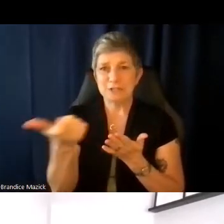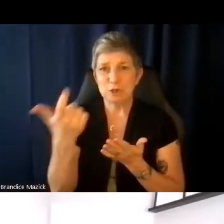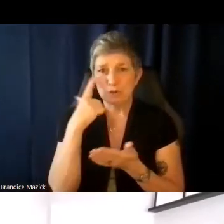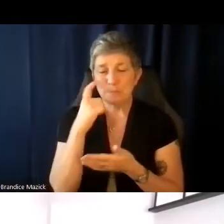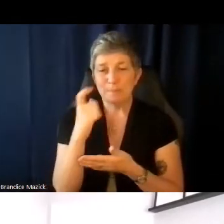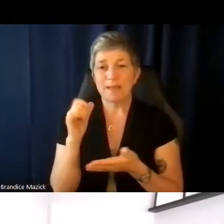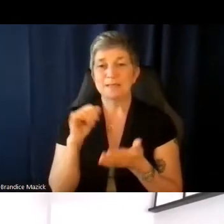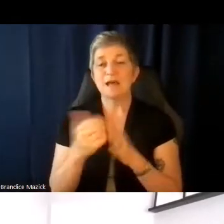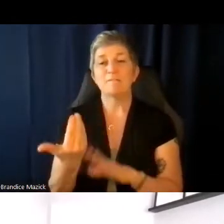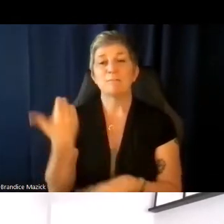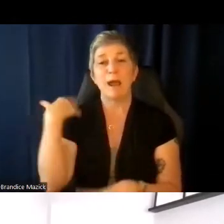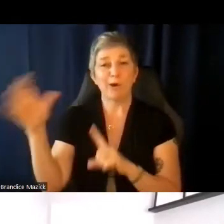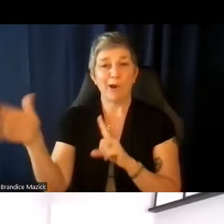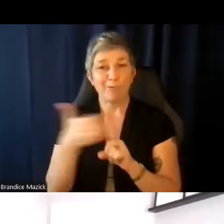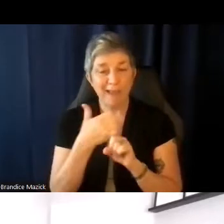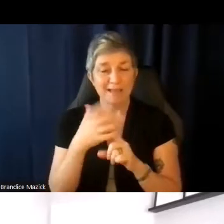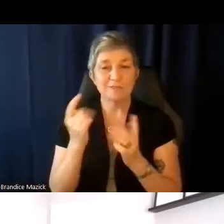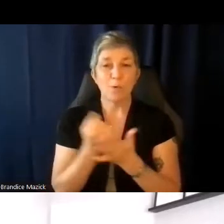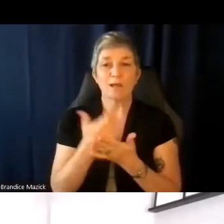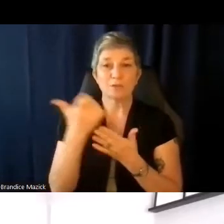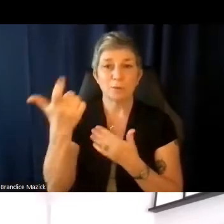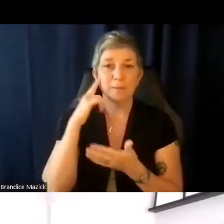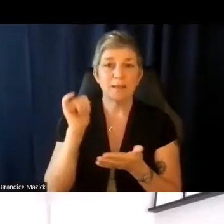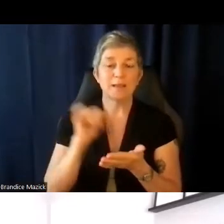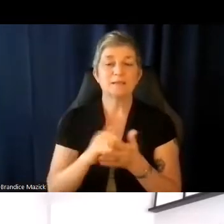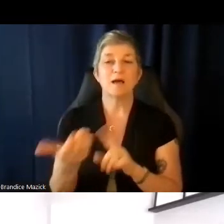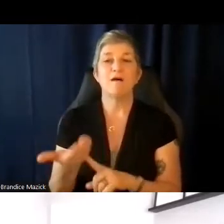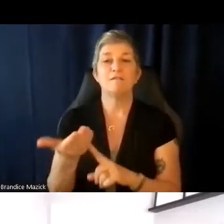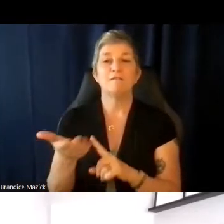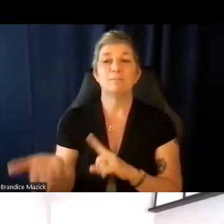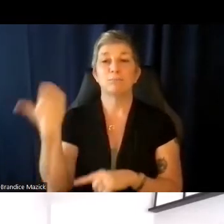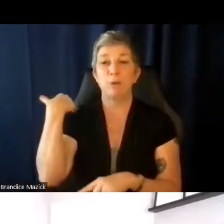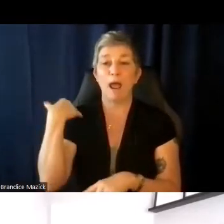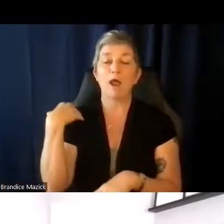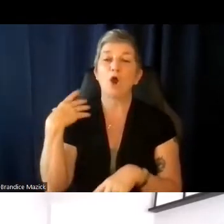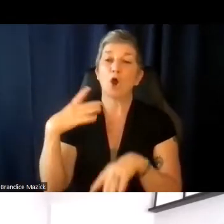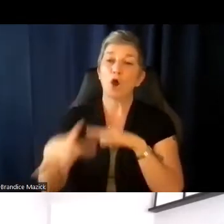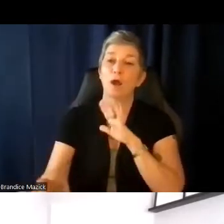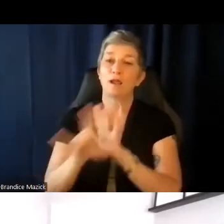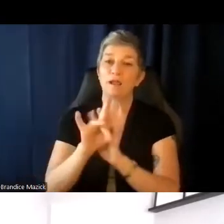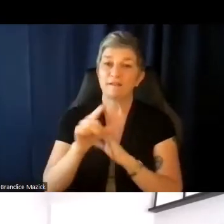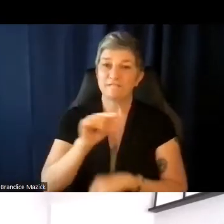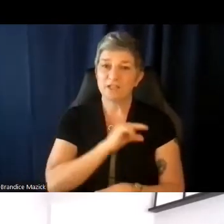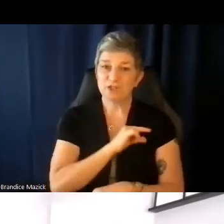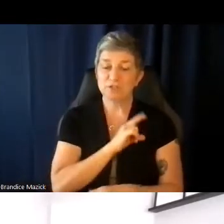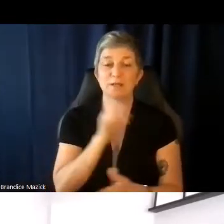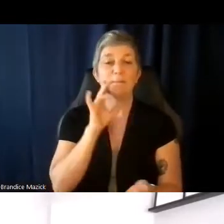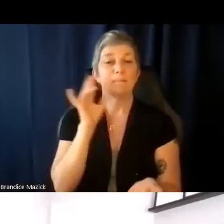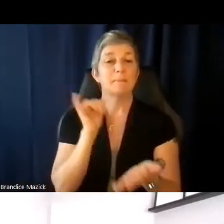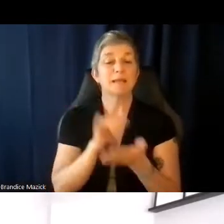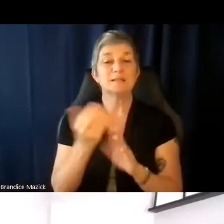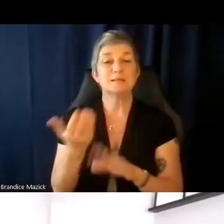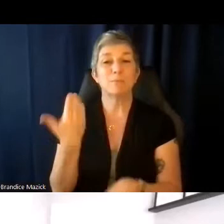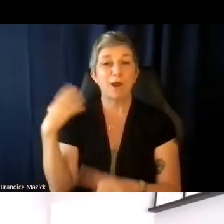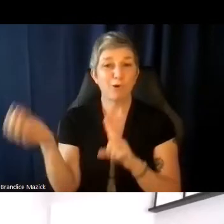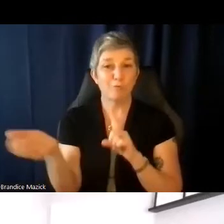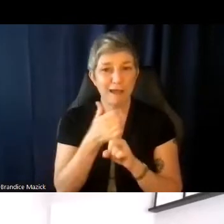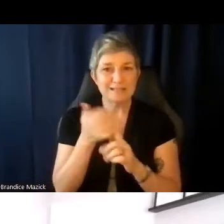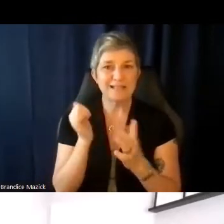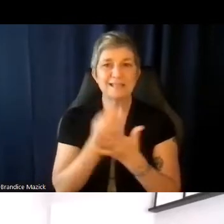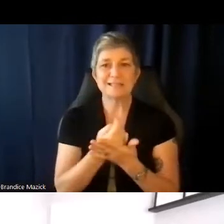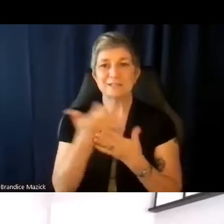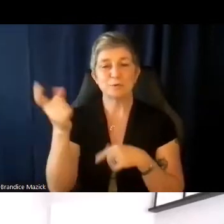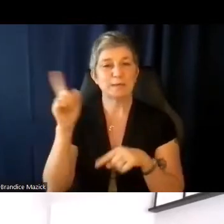prior arrest and exclusions because of prior convictions. For exclusions because of prior arrests, these exclusions